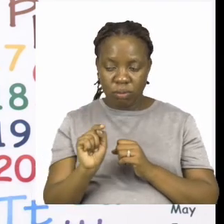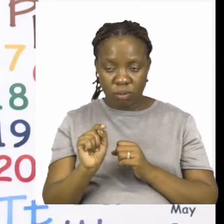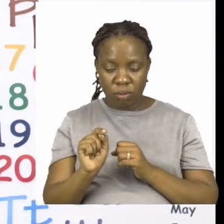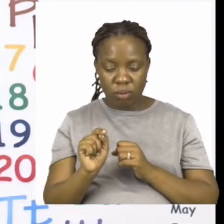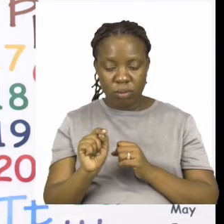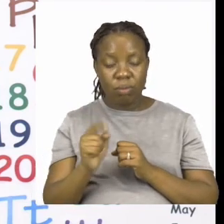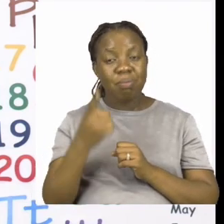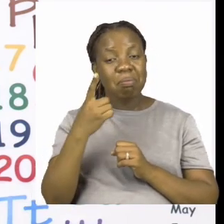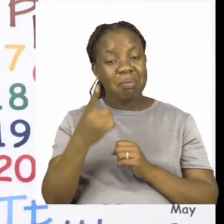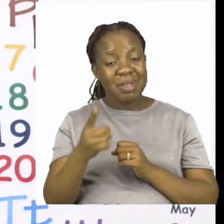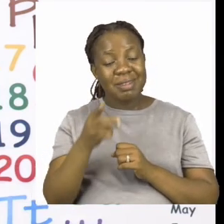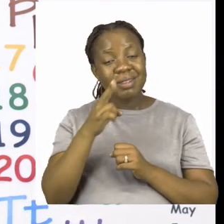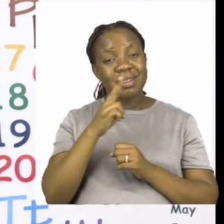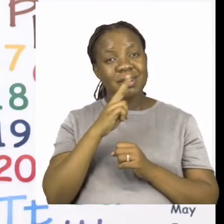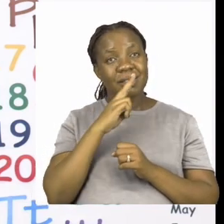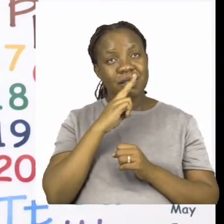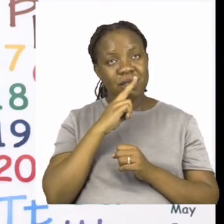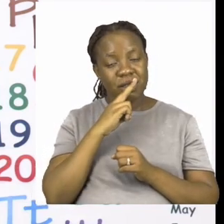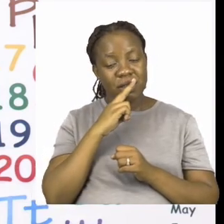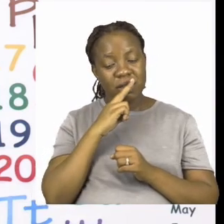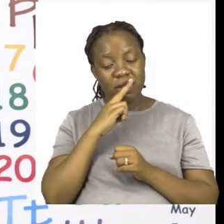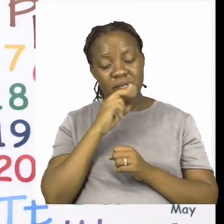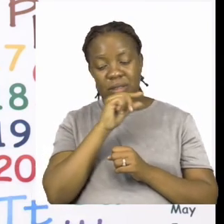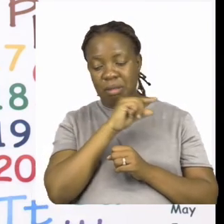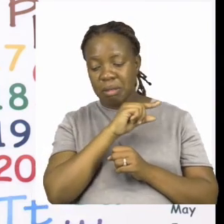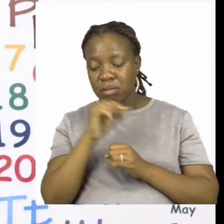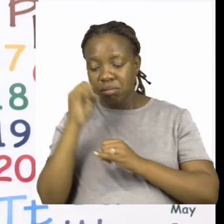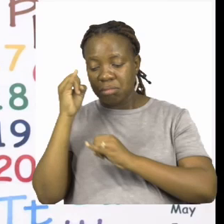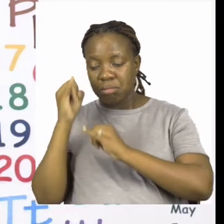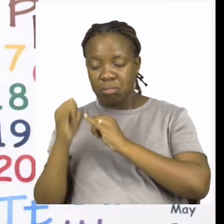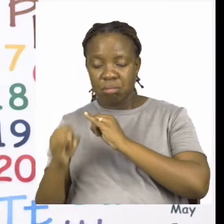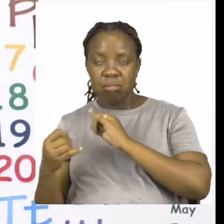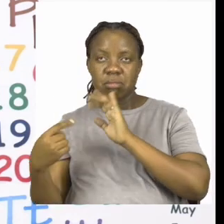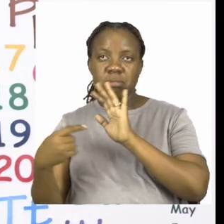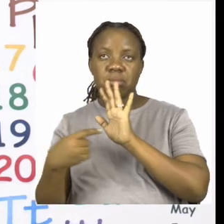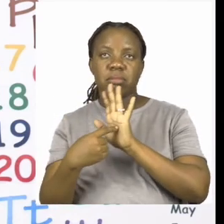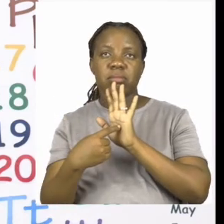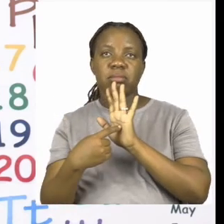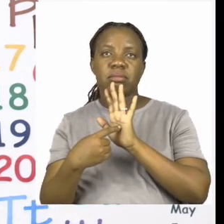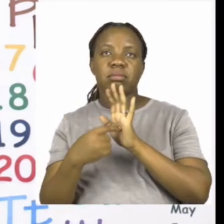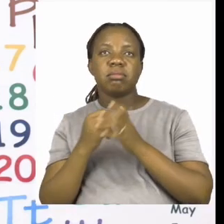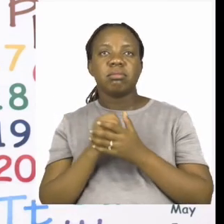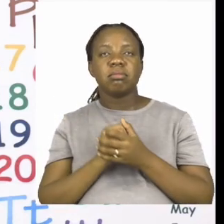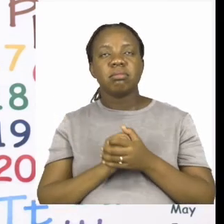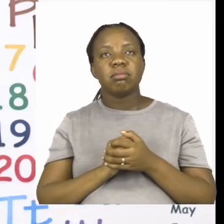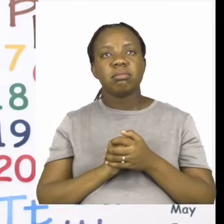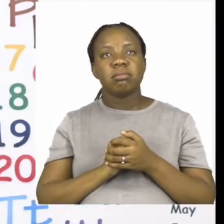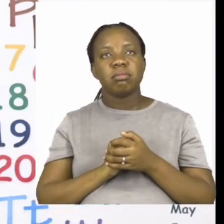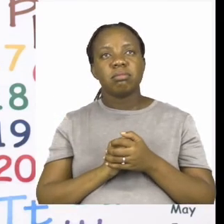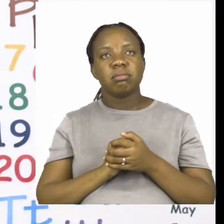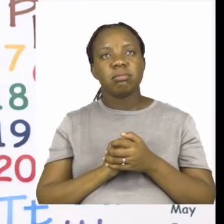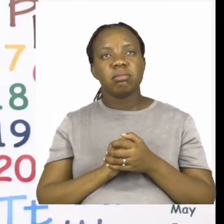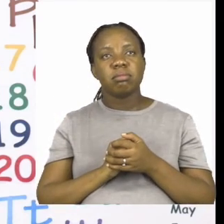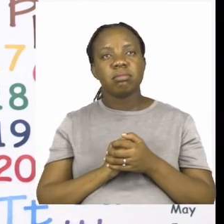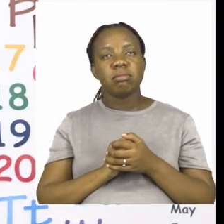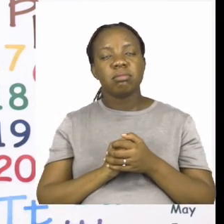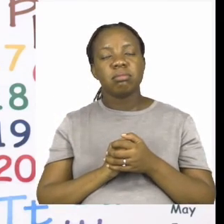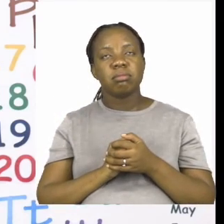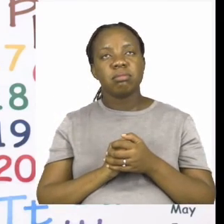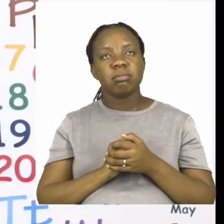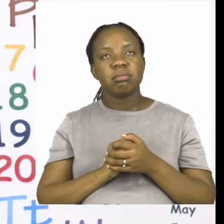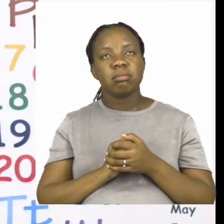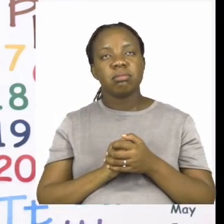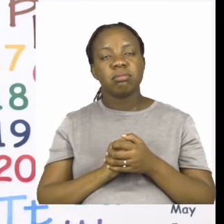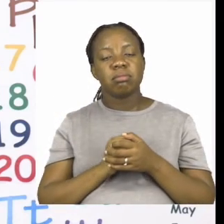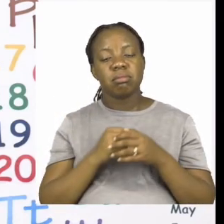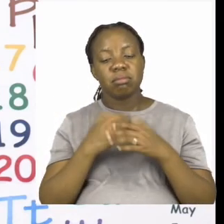answer, we end the sentence with a full stop. All right. Now everyone, I want you to go